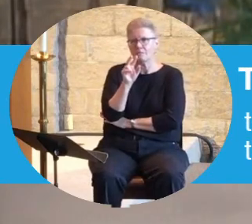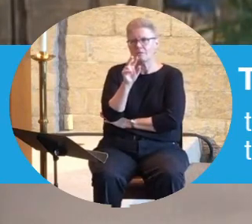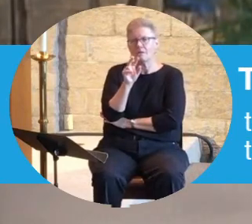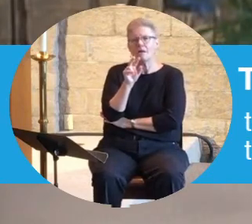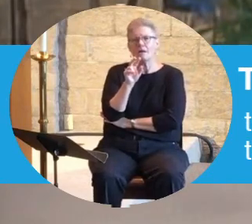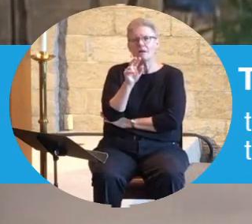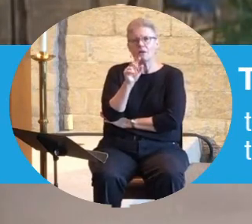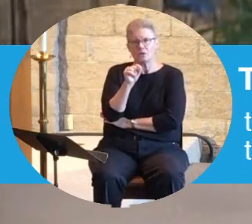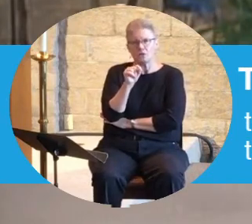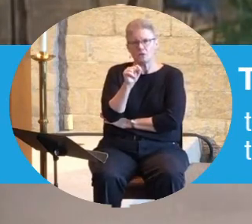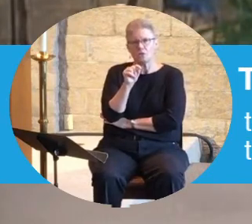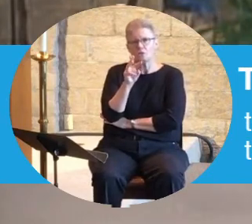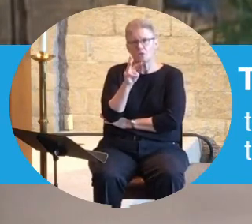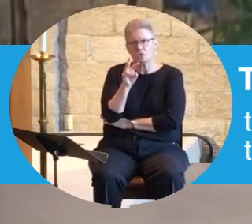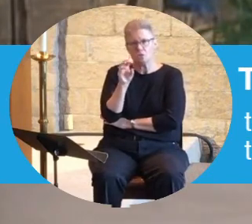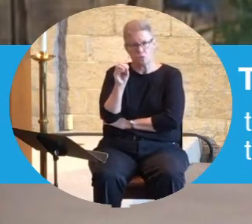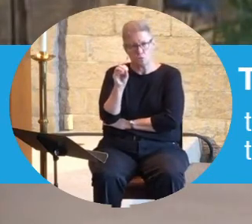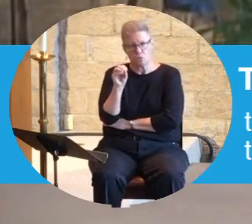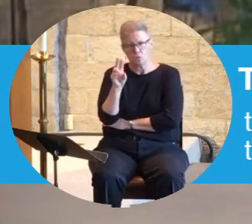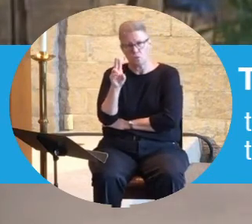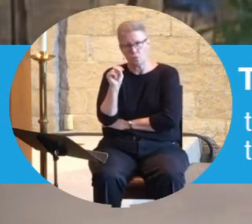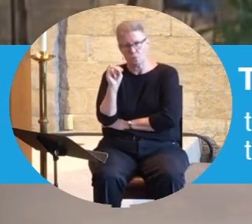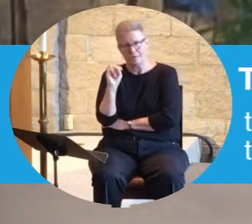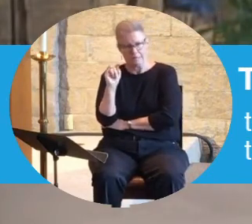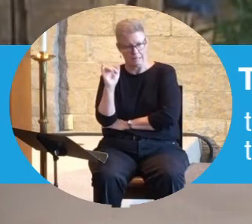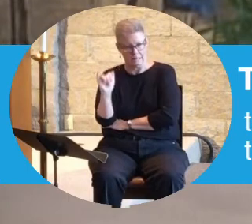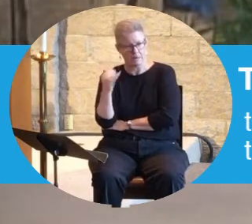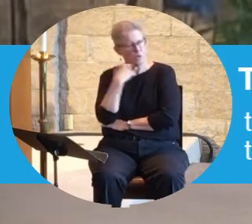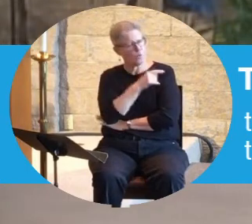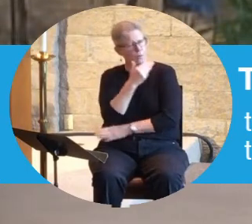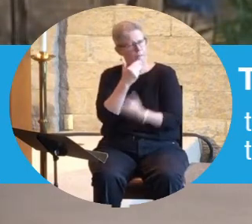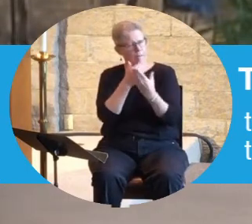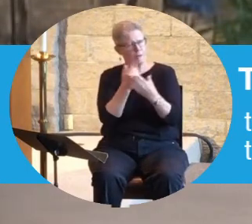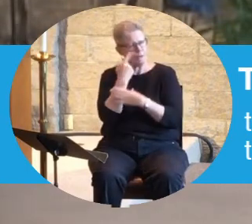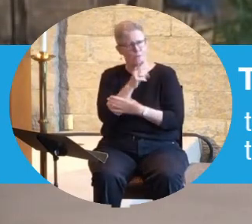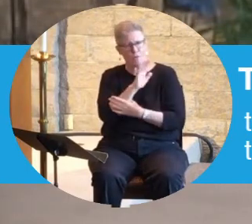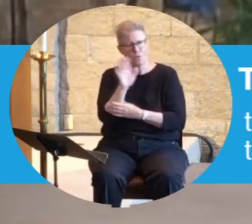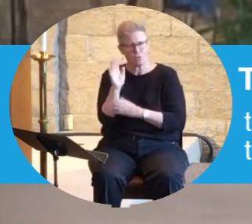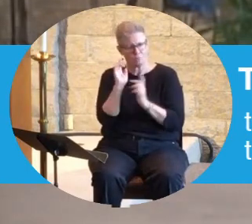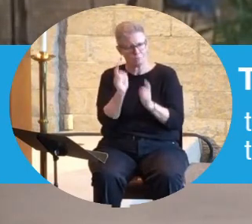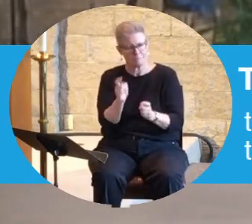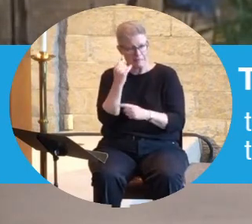Unity. We thank you for your contributions. Why not make it a reoccurring gift?